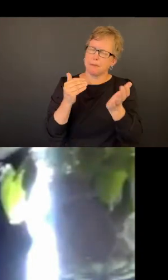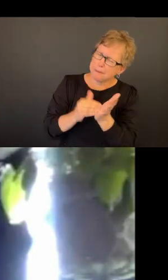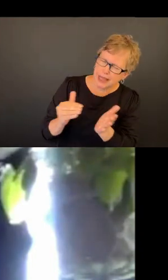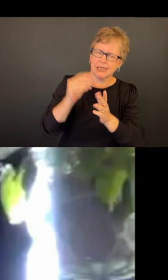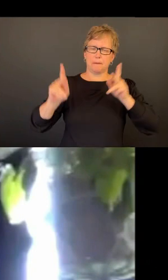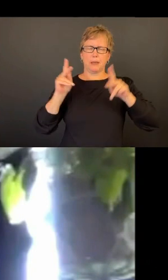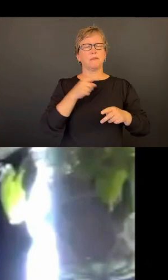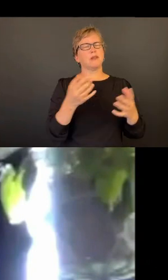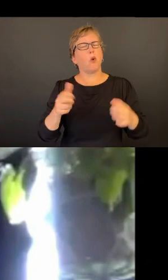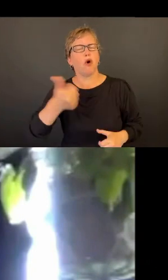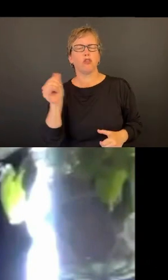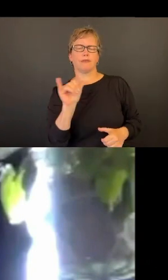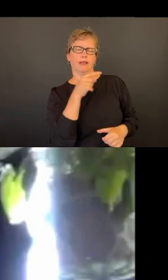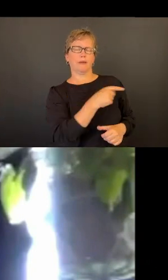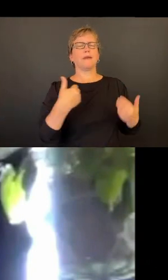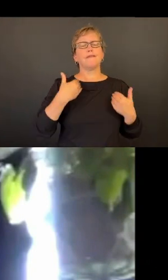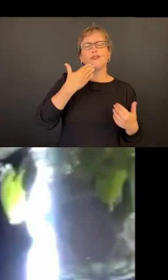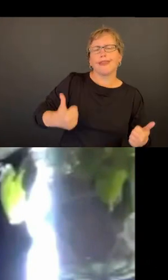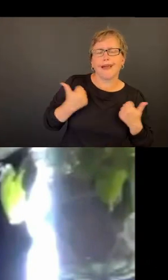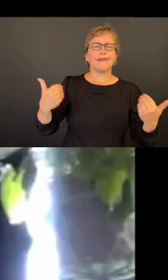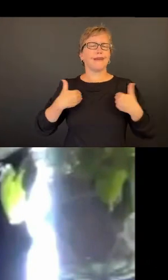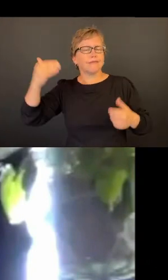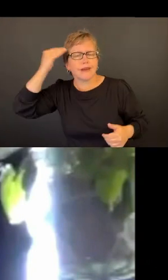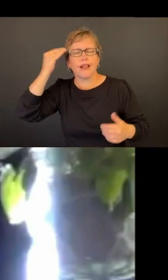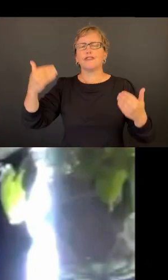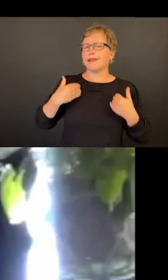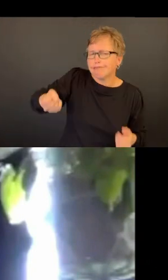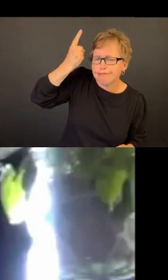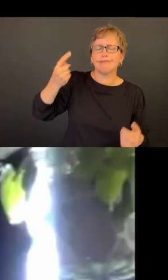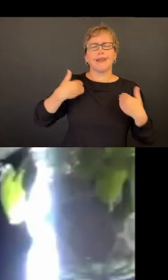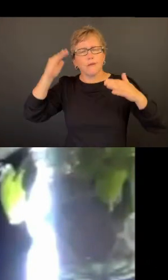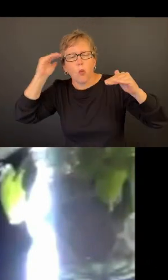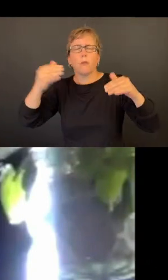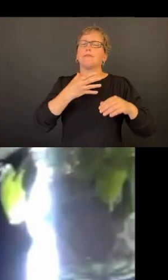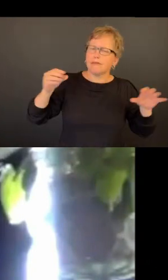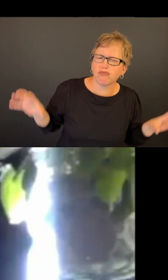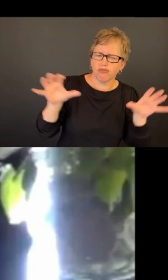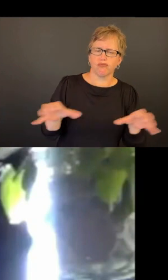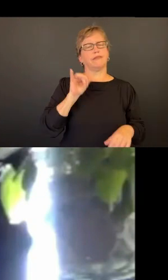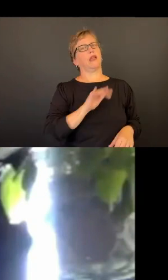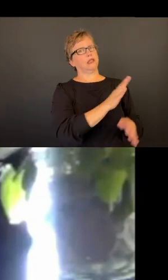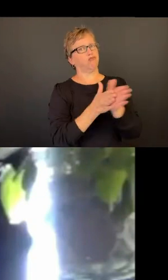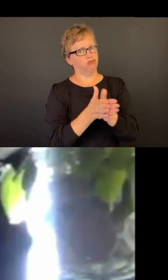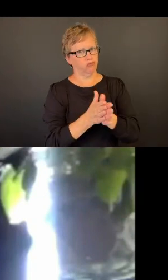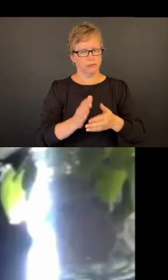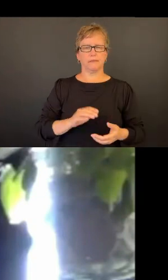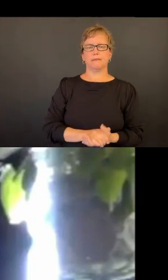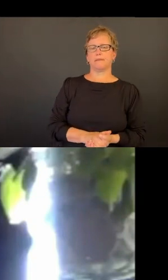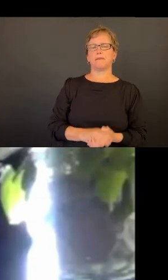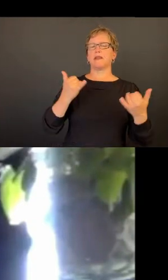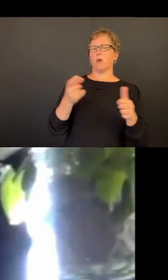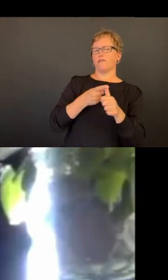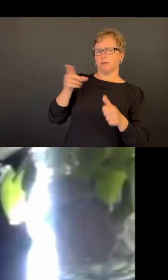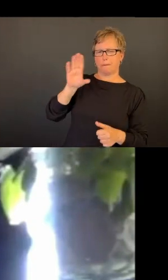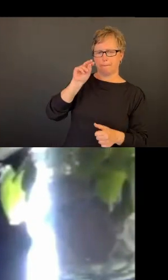split second a life filled with awareness, hope, and action. First, I will start with you, Bonnie. Would